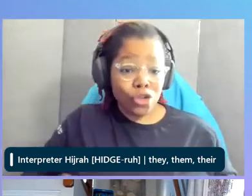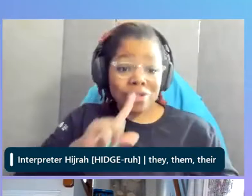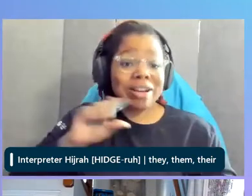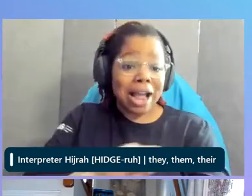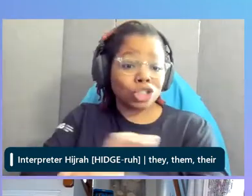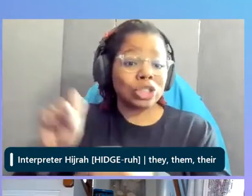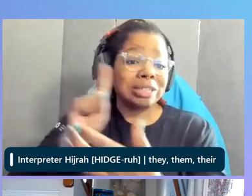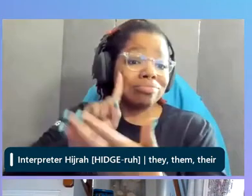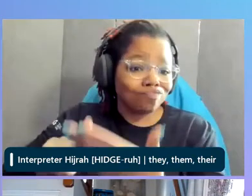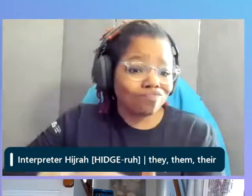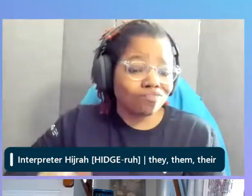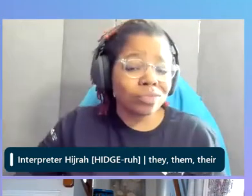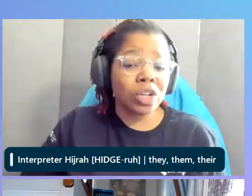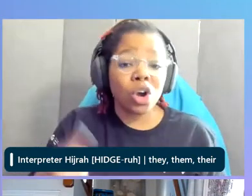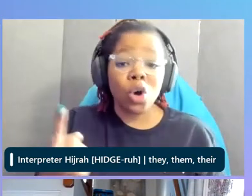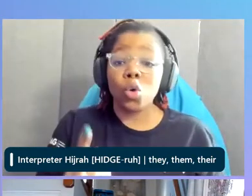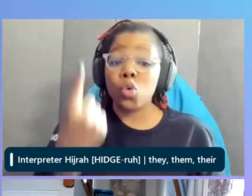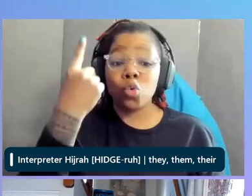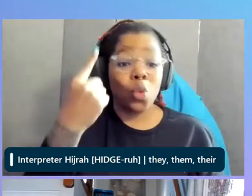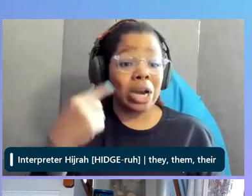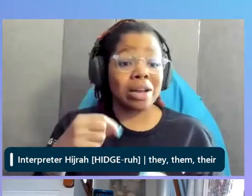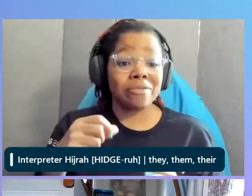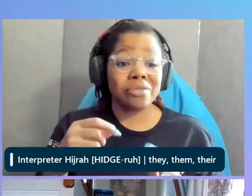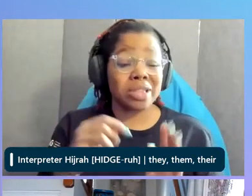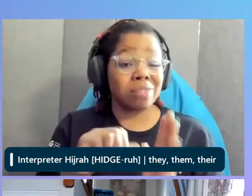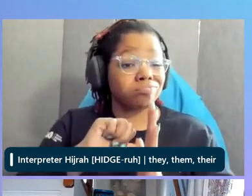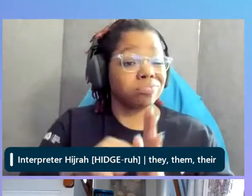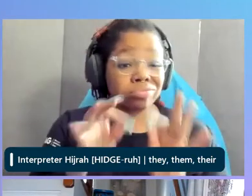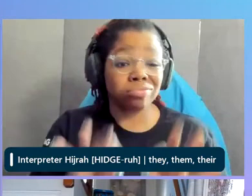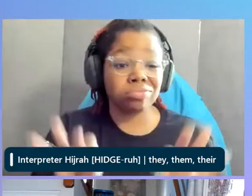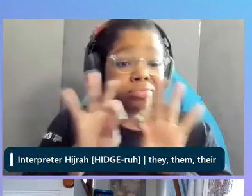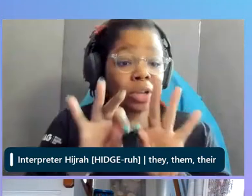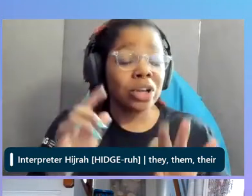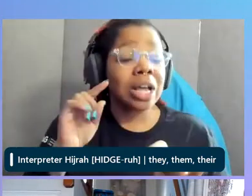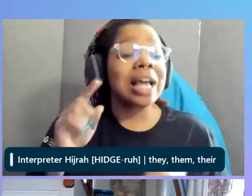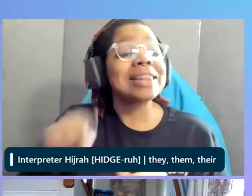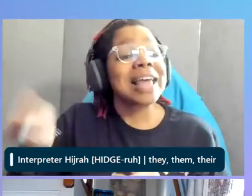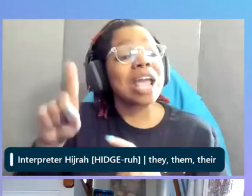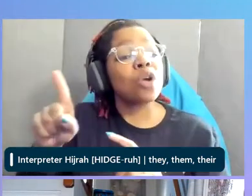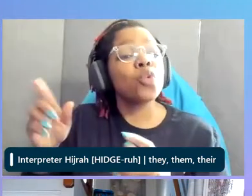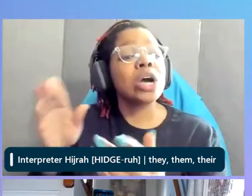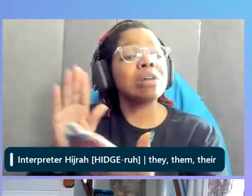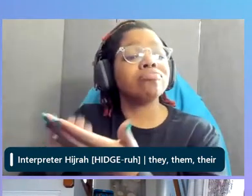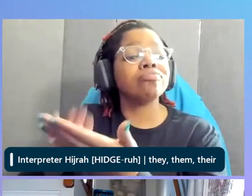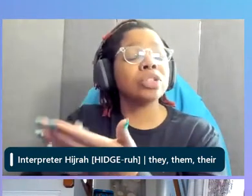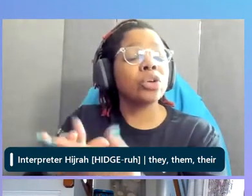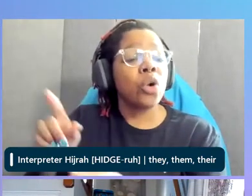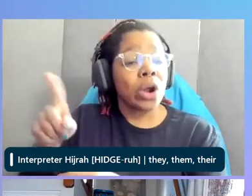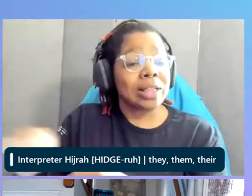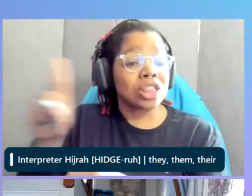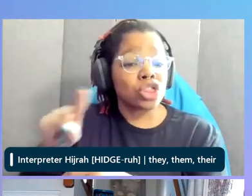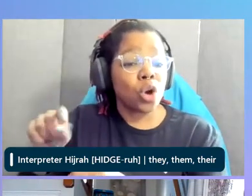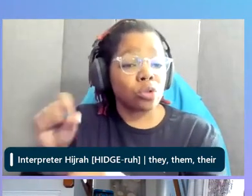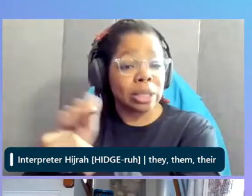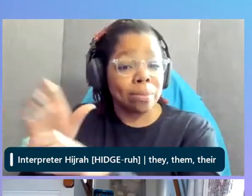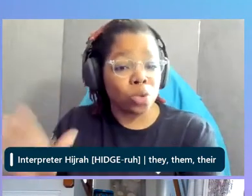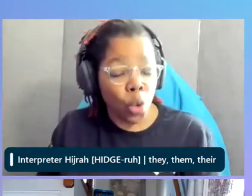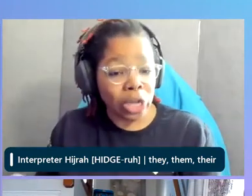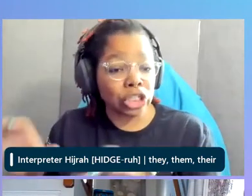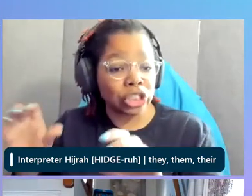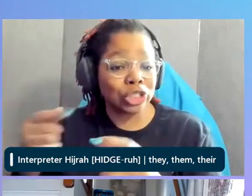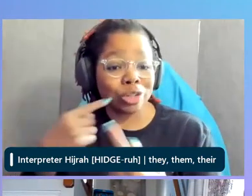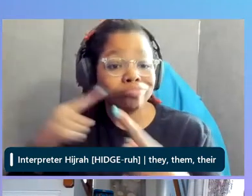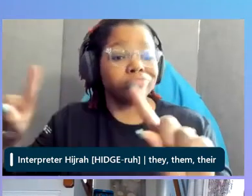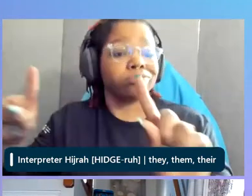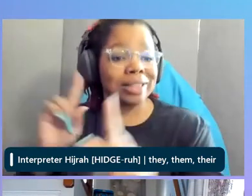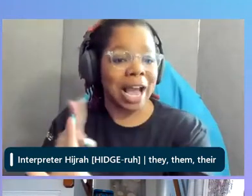it, right? And one of the highlights of the study was that they would reward employees for achieving a metric without regard to the actions they took to achieve